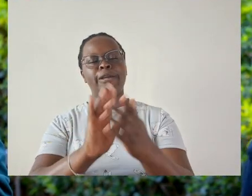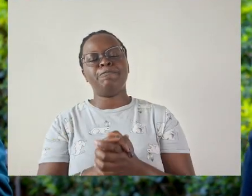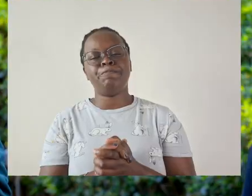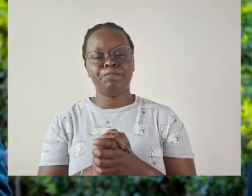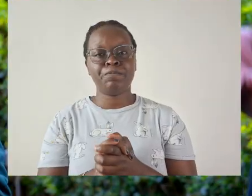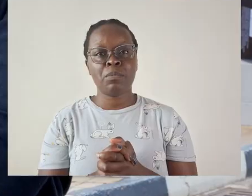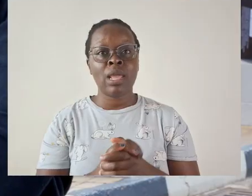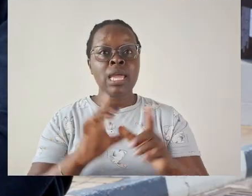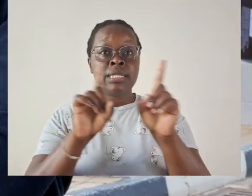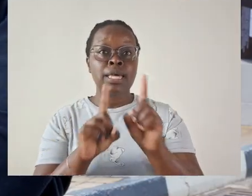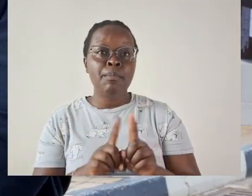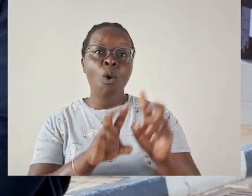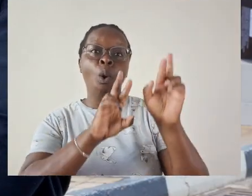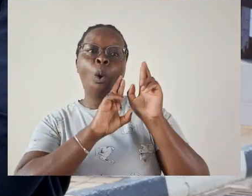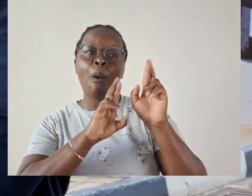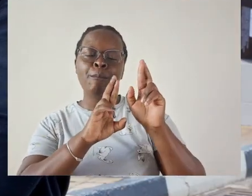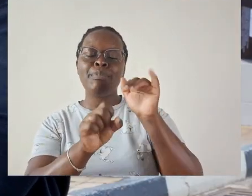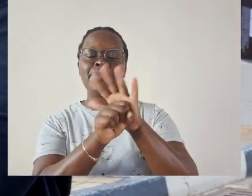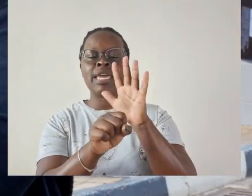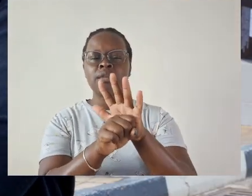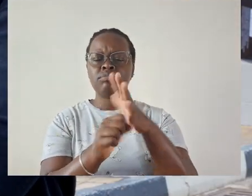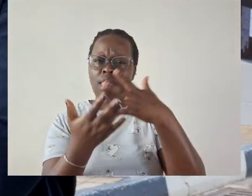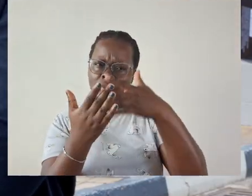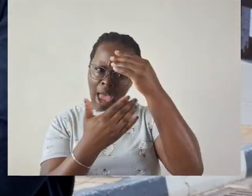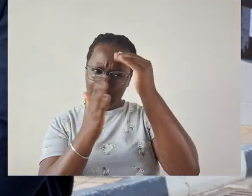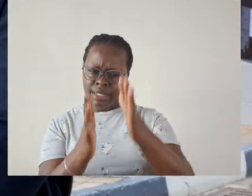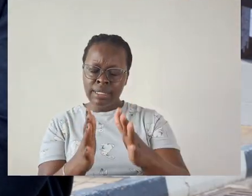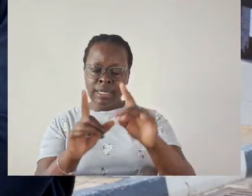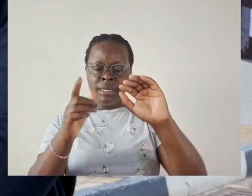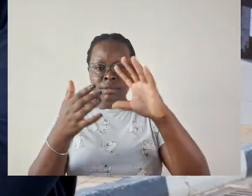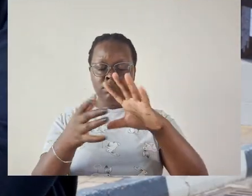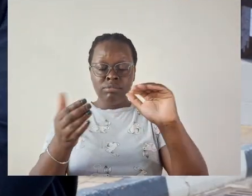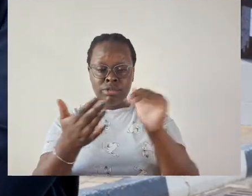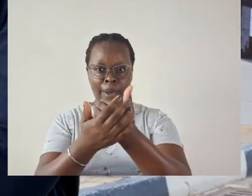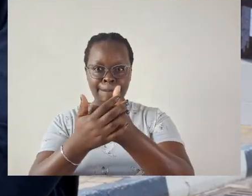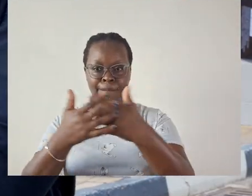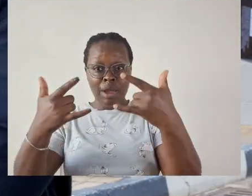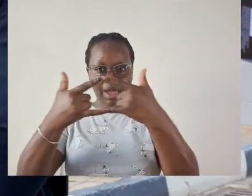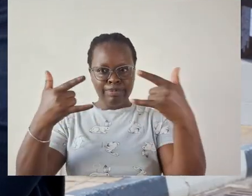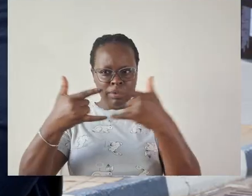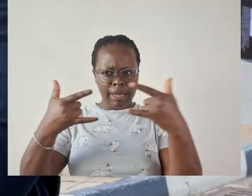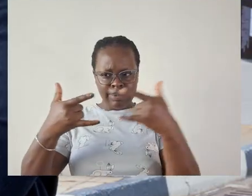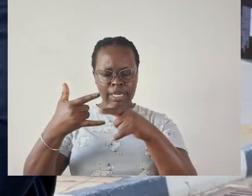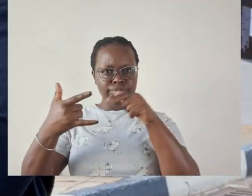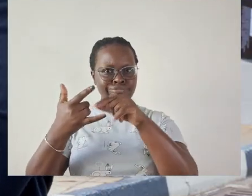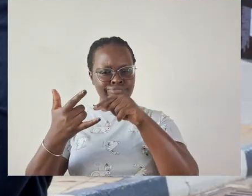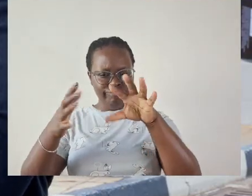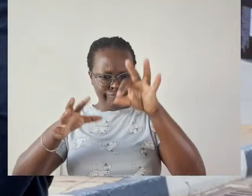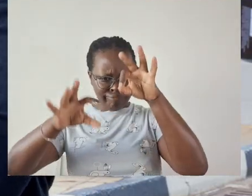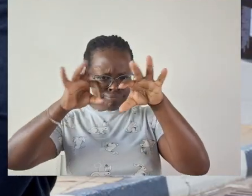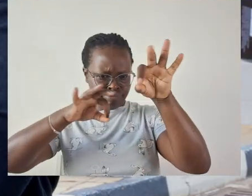Yes. And of course, for the hope of many learners who are here today is that some of the gaps that they have identified will be incorporated or at